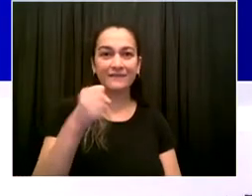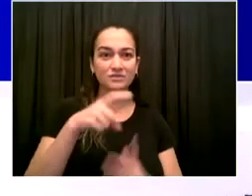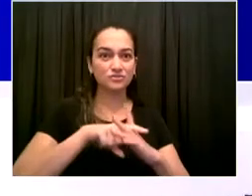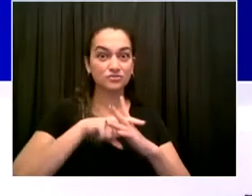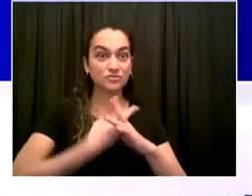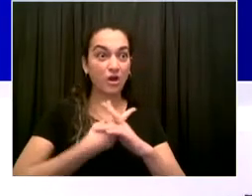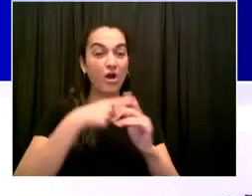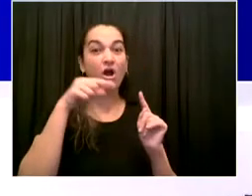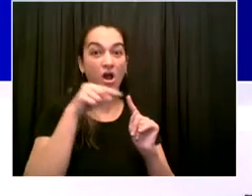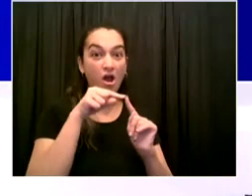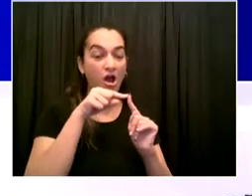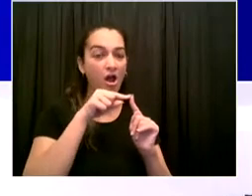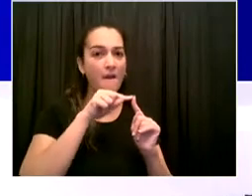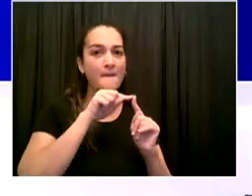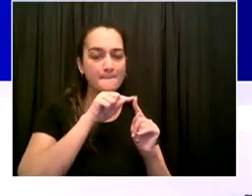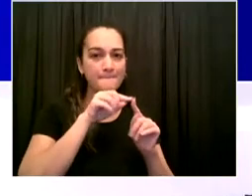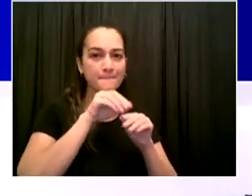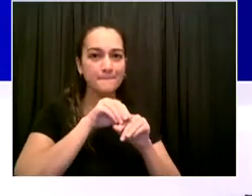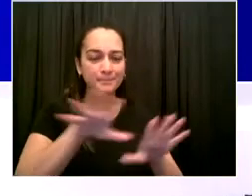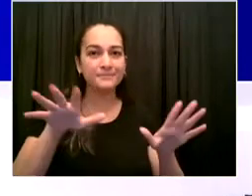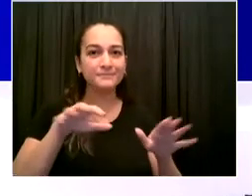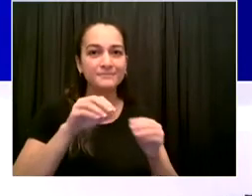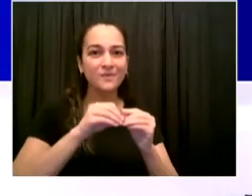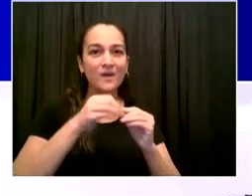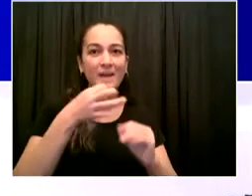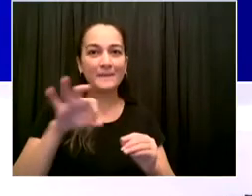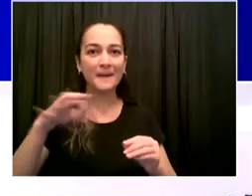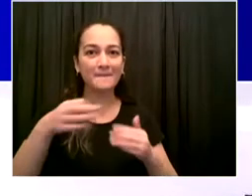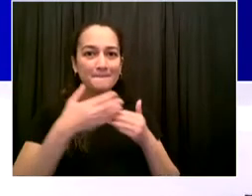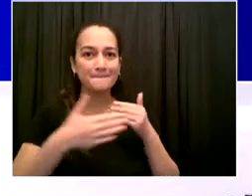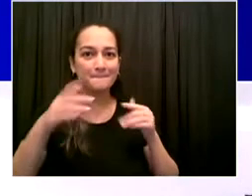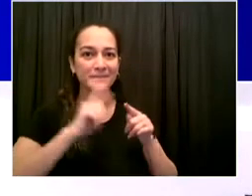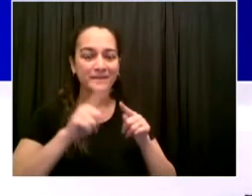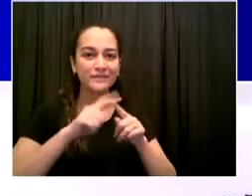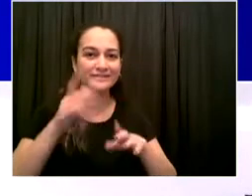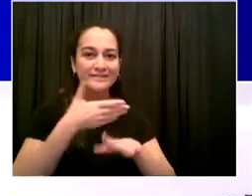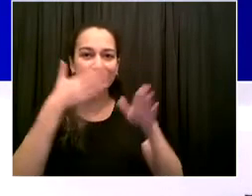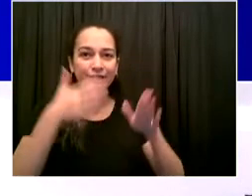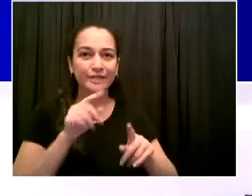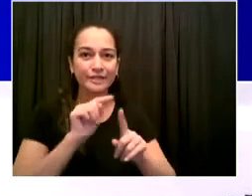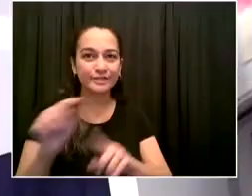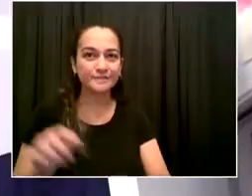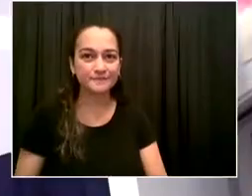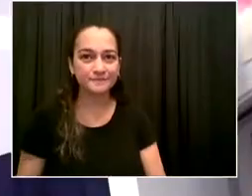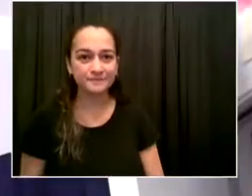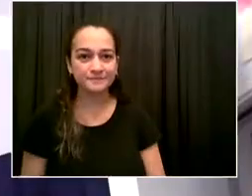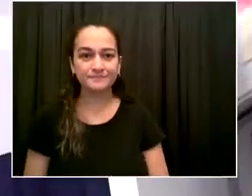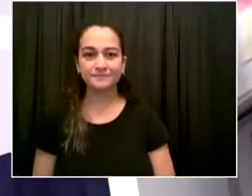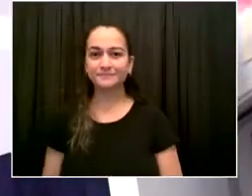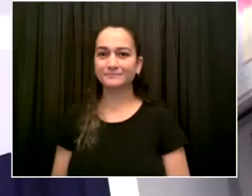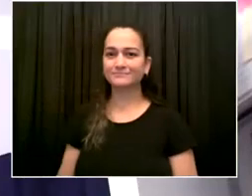City, greatest city in the world, and Brooklyn, center of the universe. Would you agree with those statements?